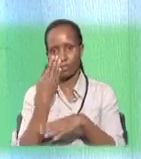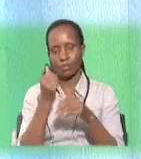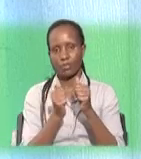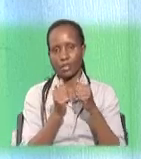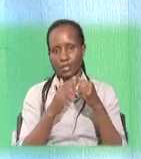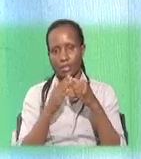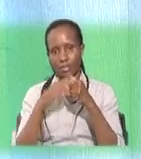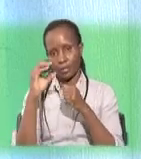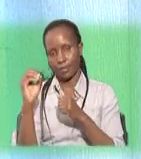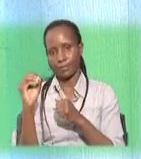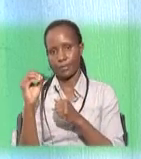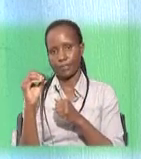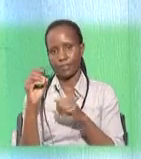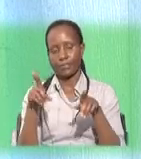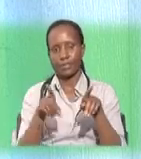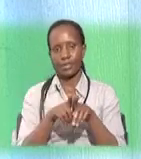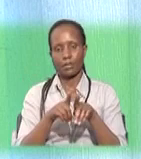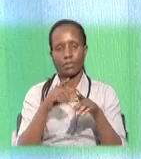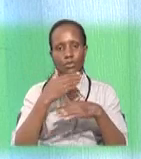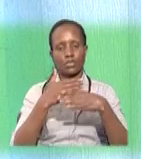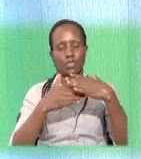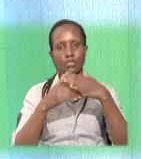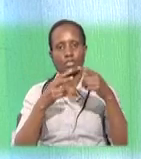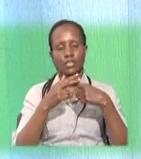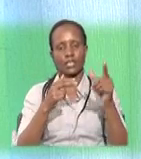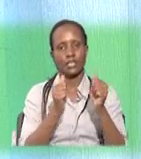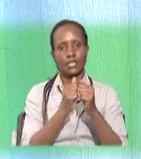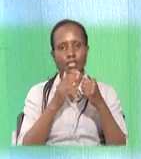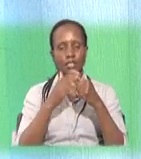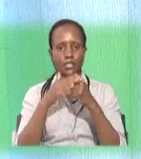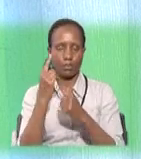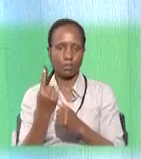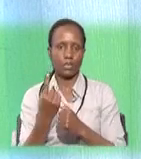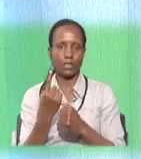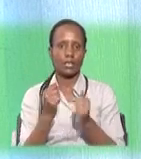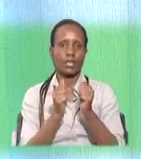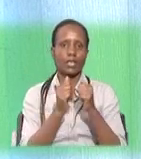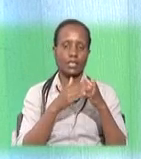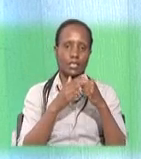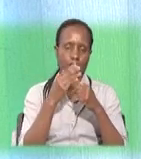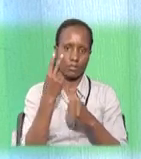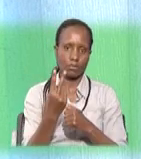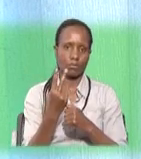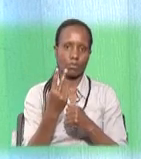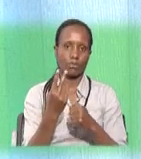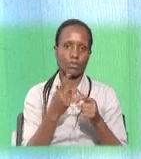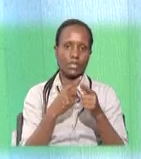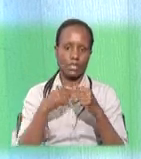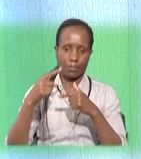year 1990, and the construction started in 1991. So 1992 is when the